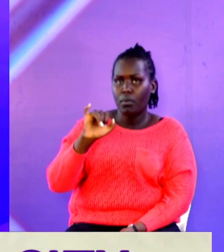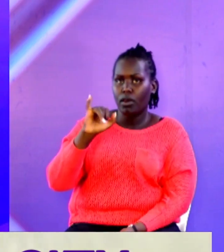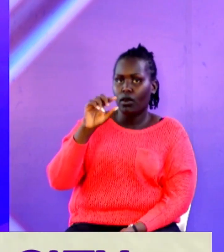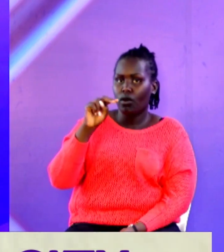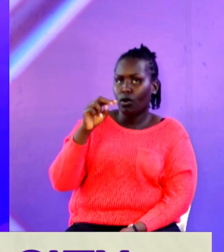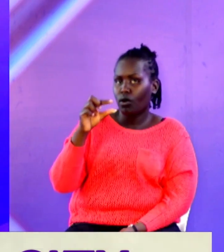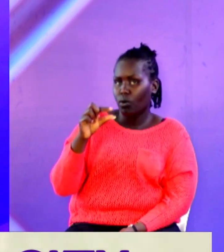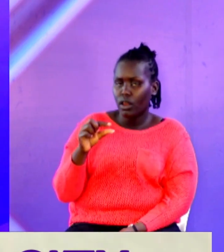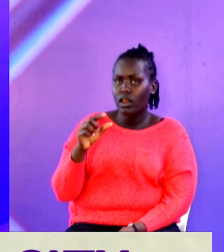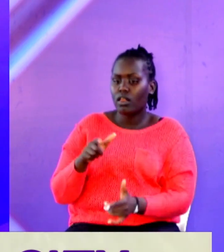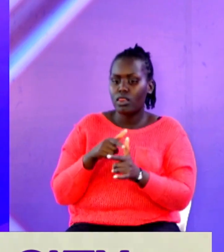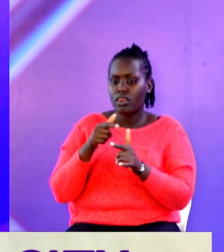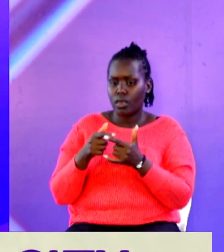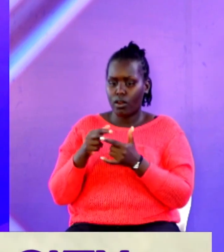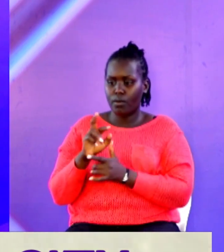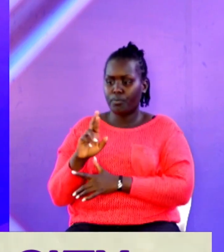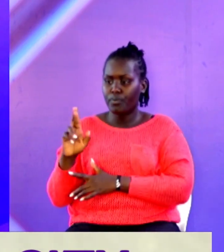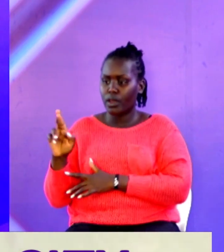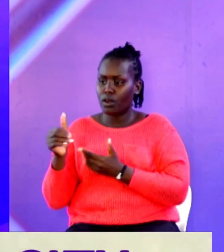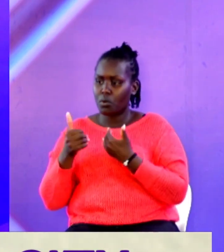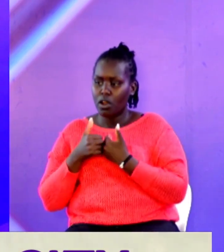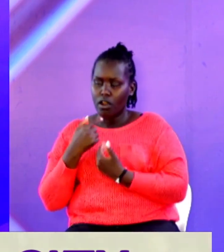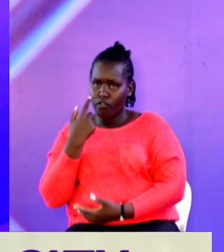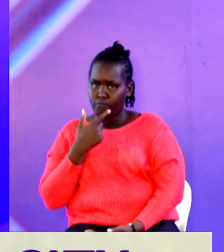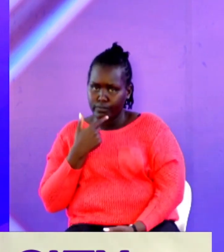course, at the right wing, we have